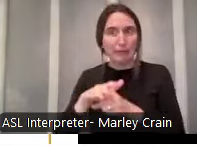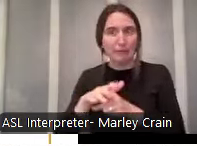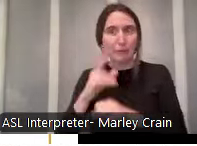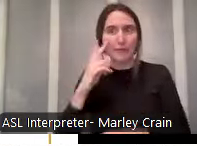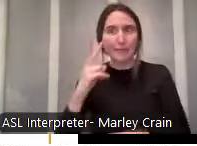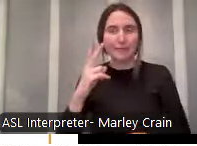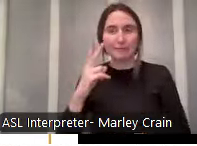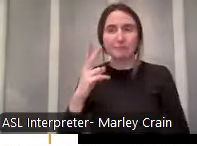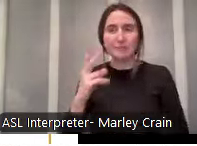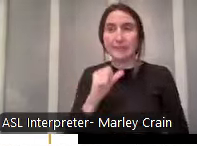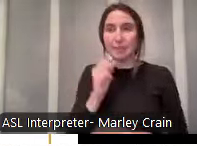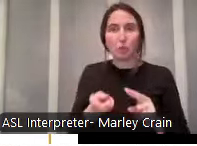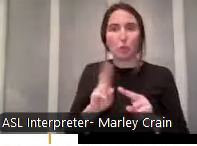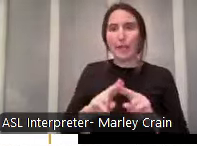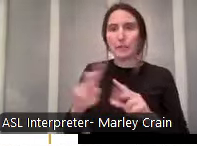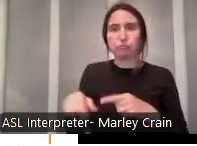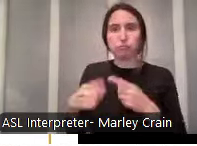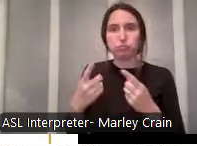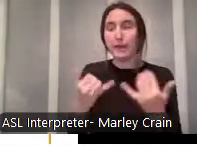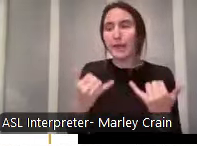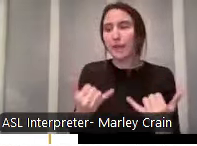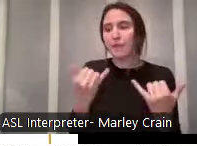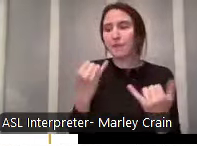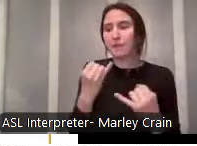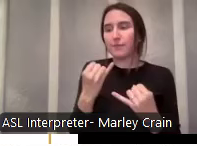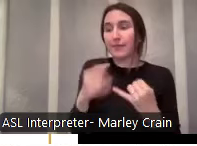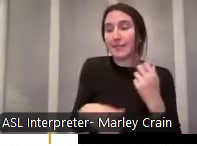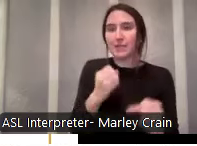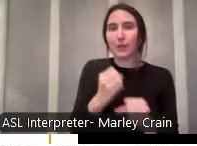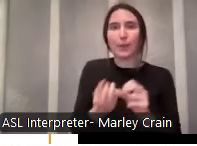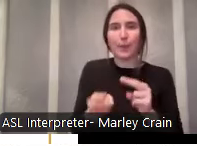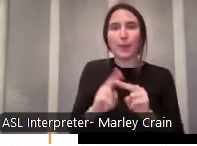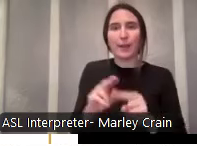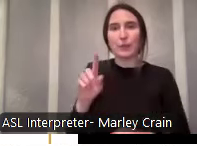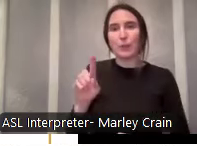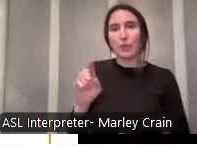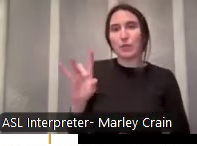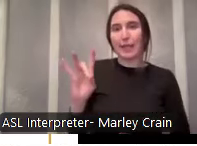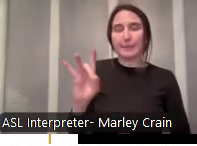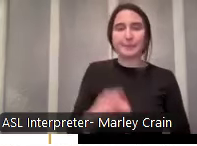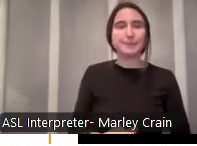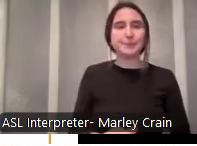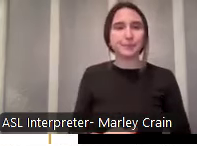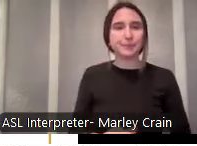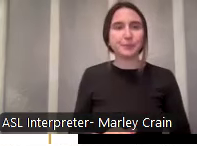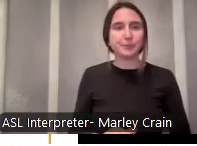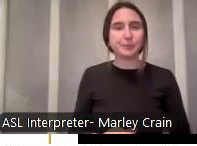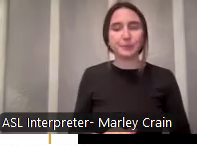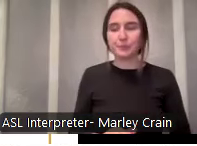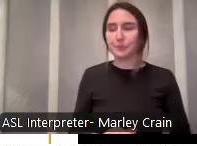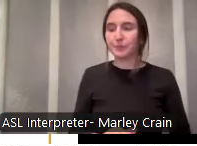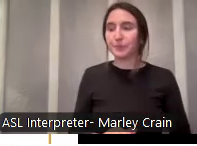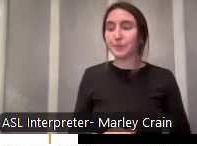years, but they did raise them this year for the first time in a long, long time. Another way you can find out if a